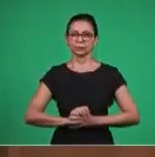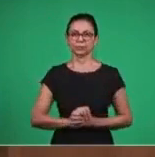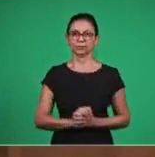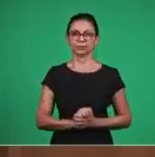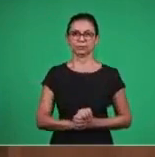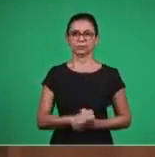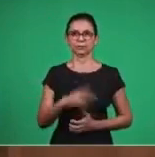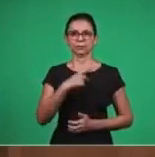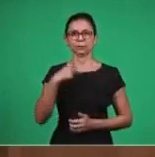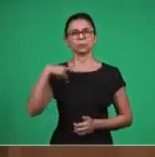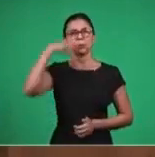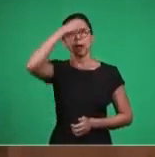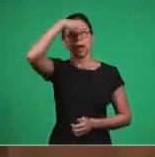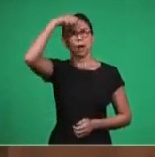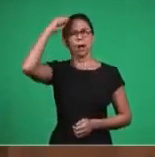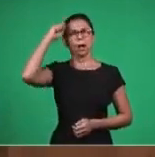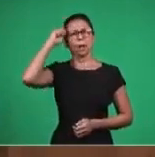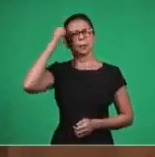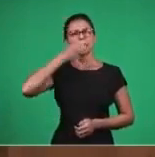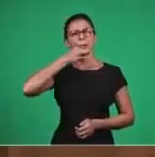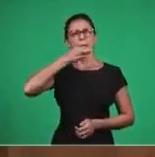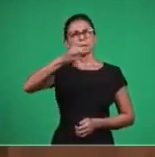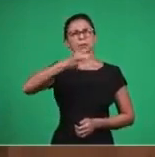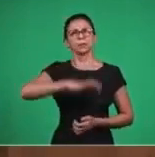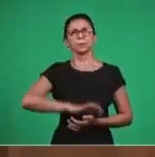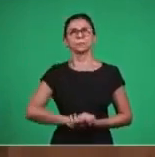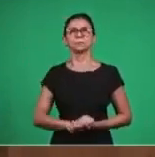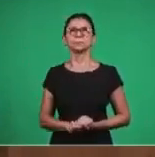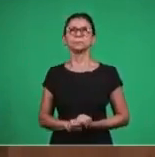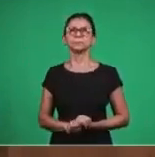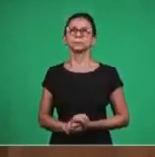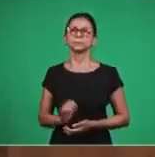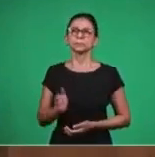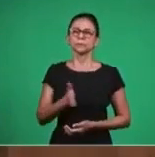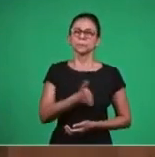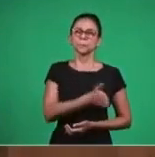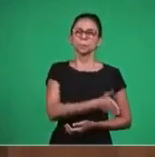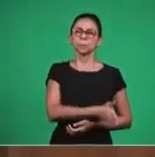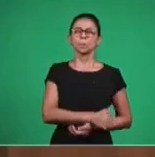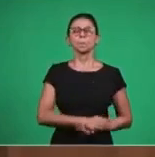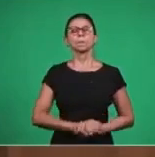What Pastor Amadeu asks. You have human reason there.